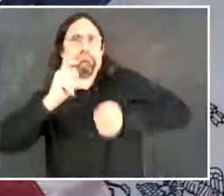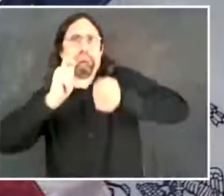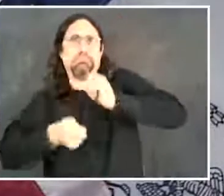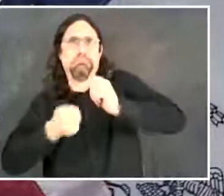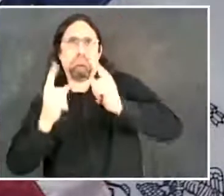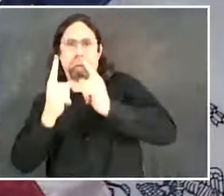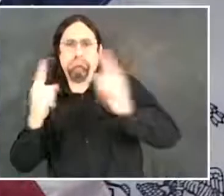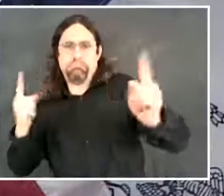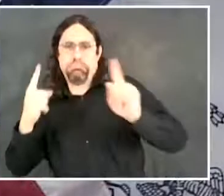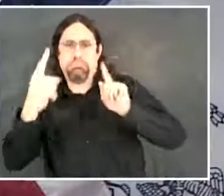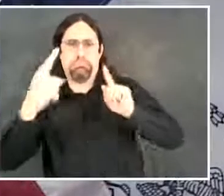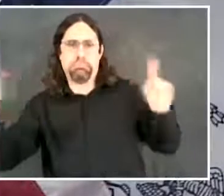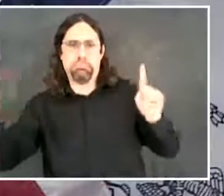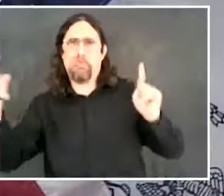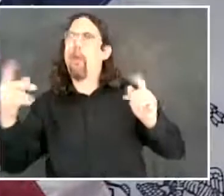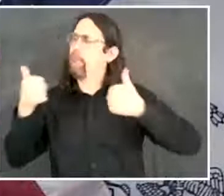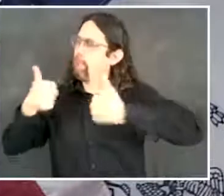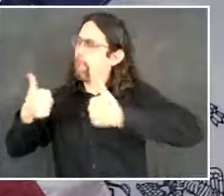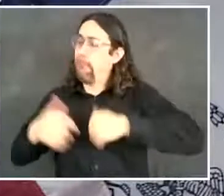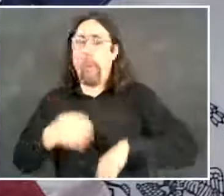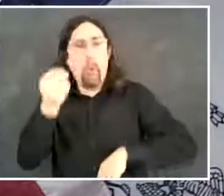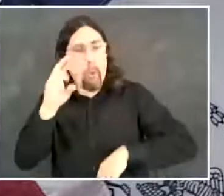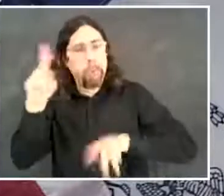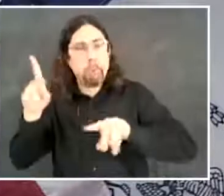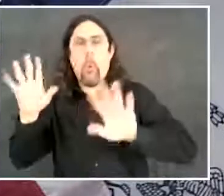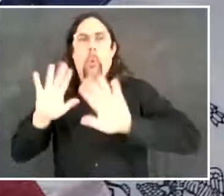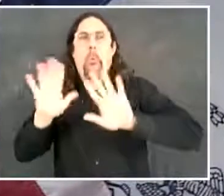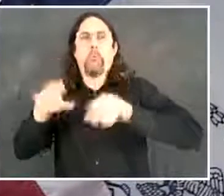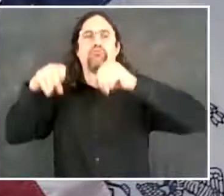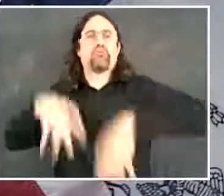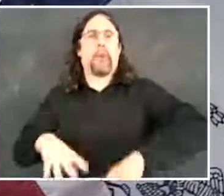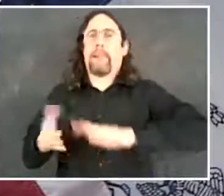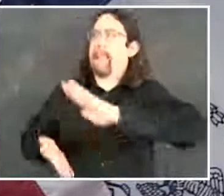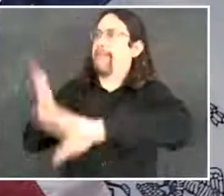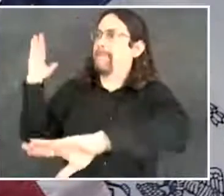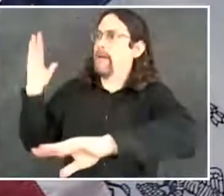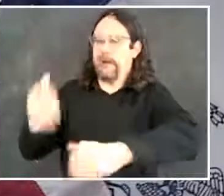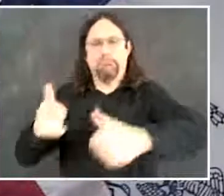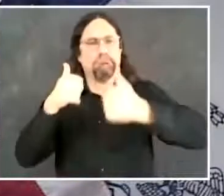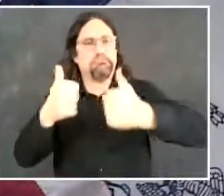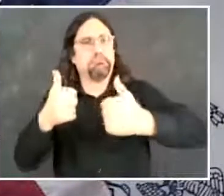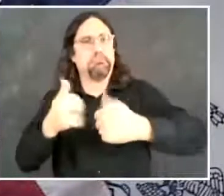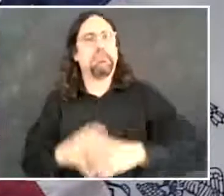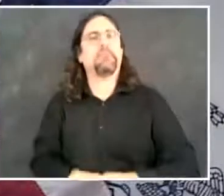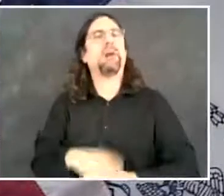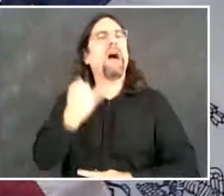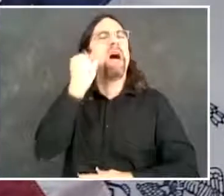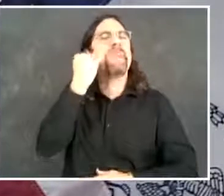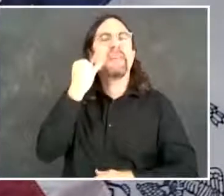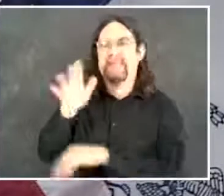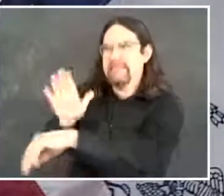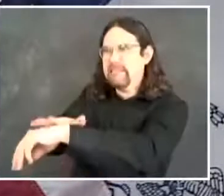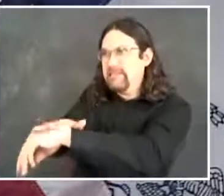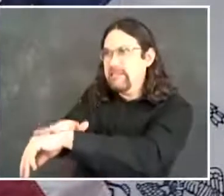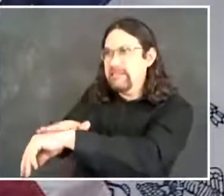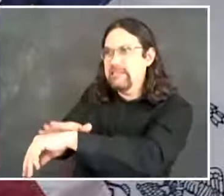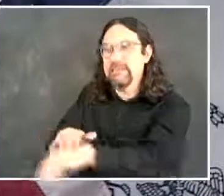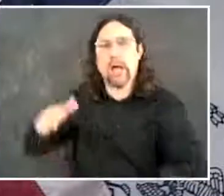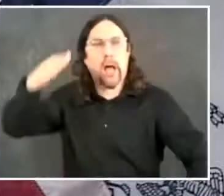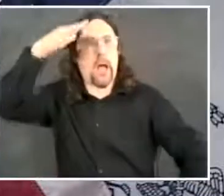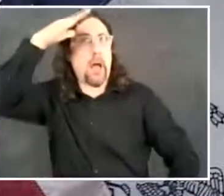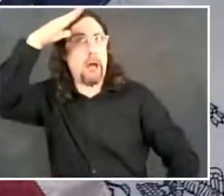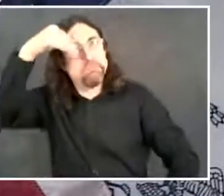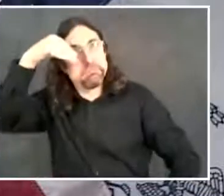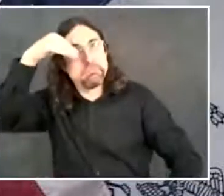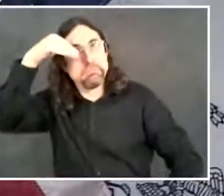someone tries gathering and enforcement starts to arrive, you better go away and not come back at all. But if you linger,